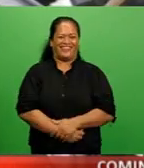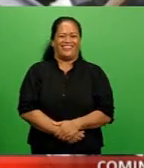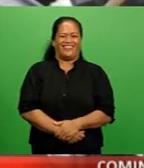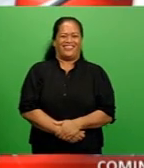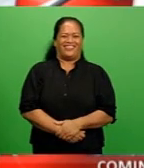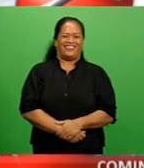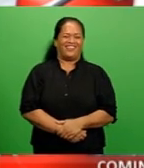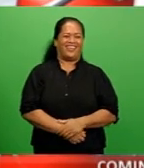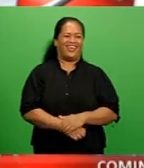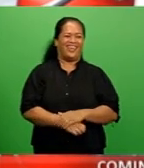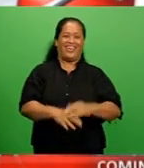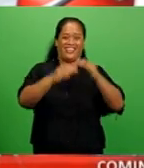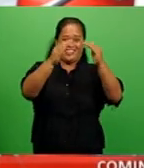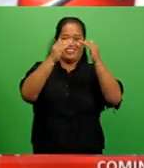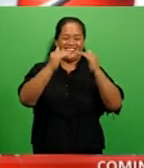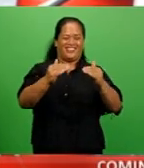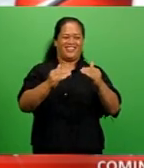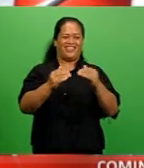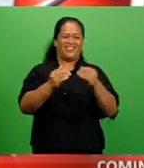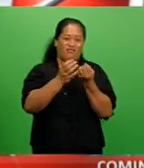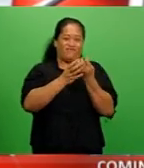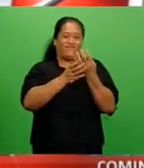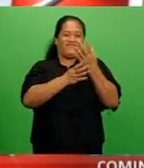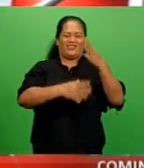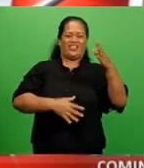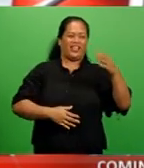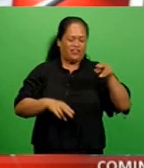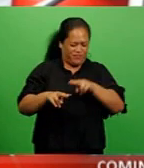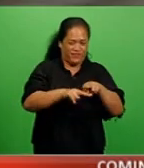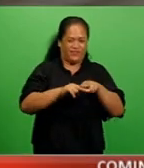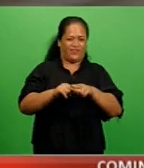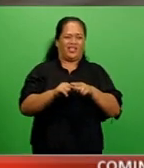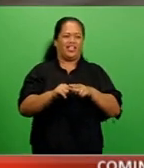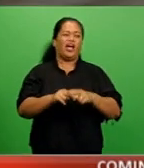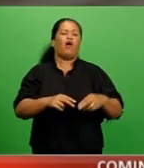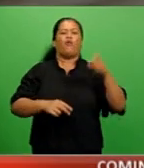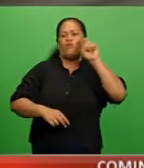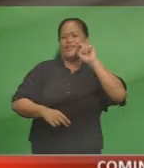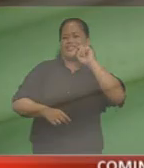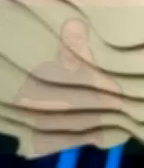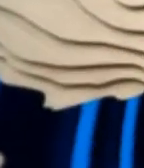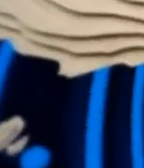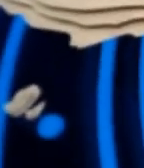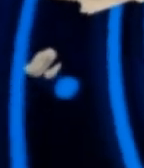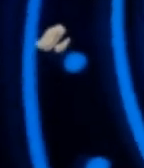An in-growing Fiji, Nadi-based company works on water supply. Stay with us.